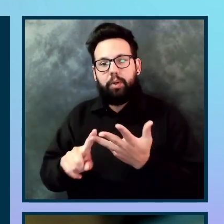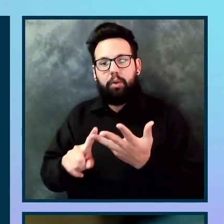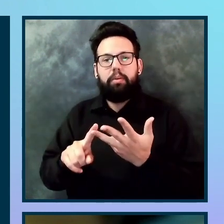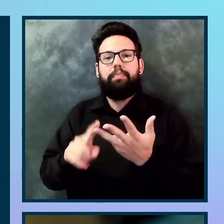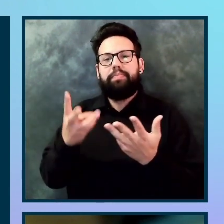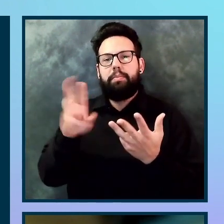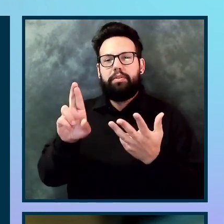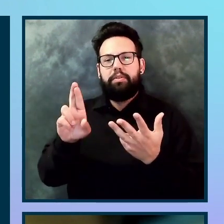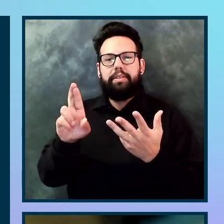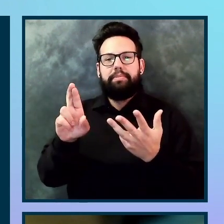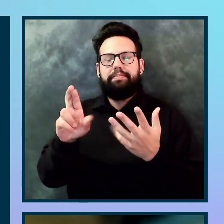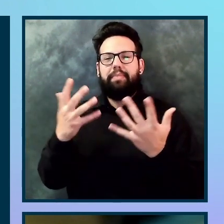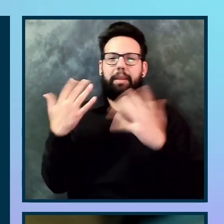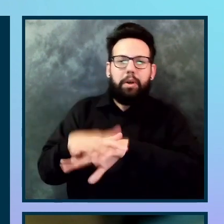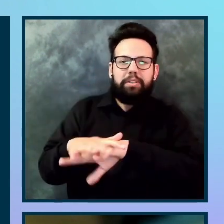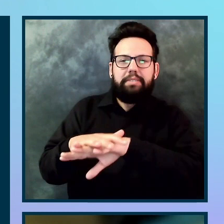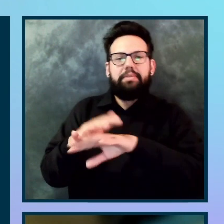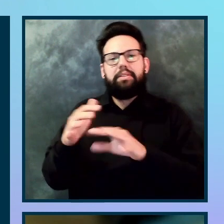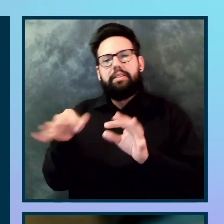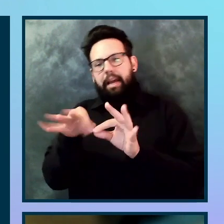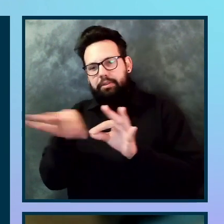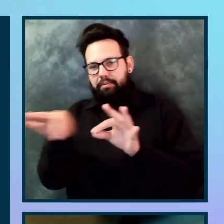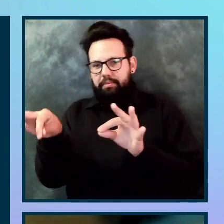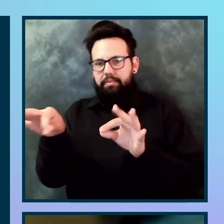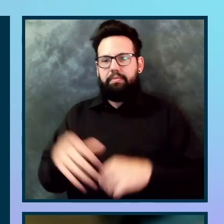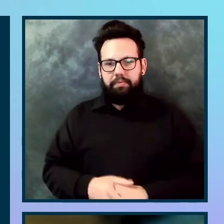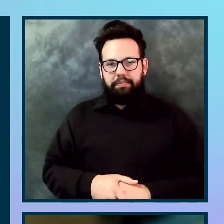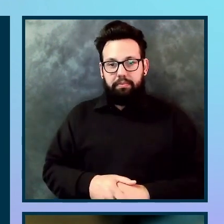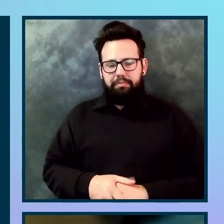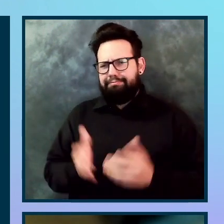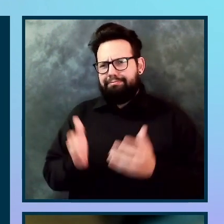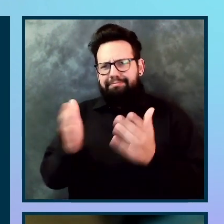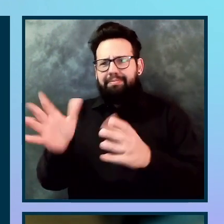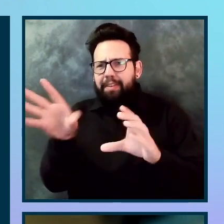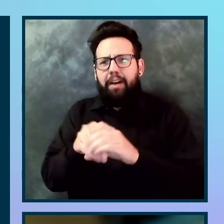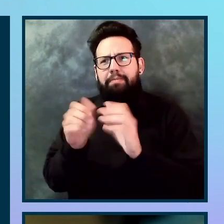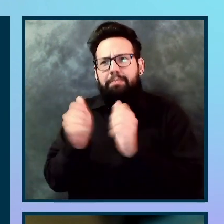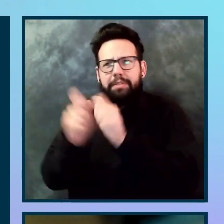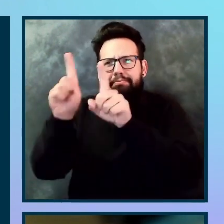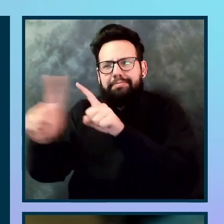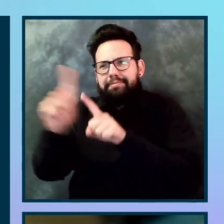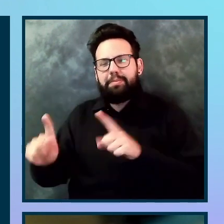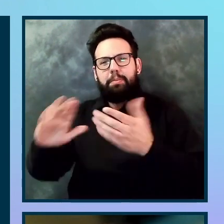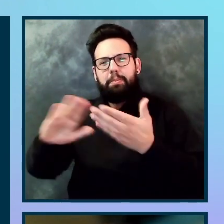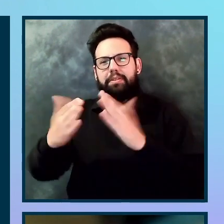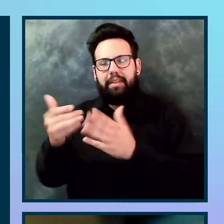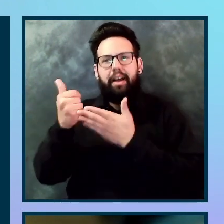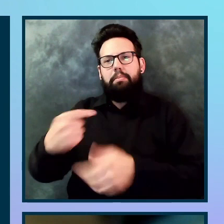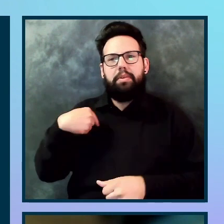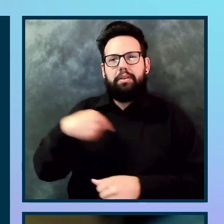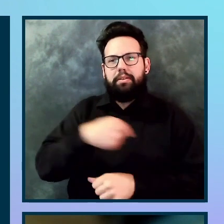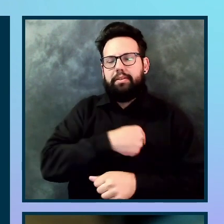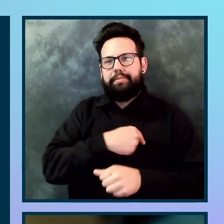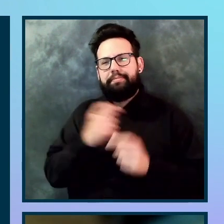inclusive design for immersive web. And getting involved in these communities will really help us to understand how people are